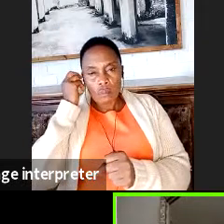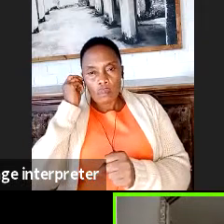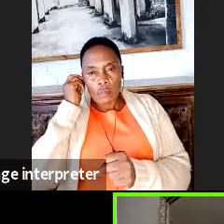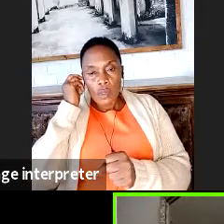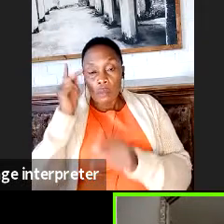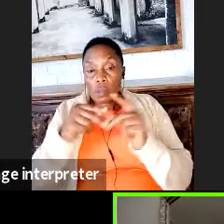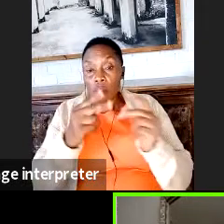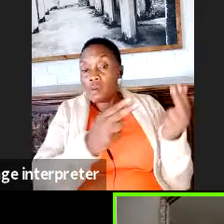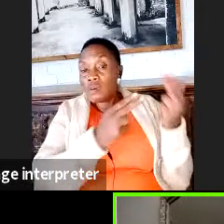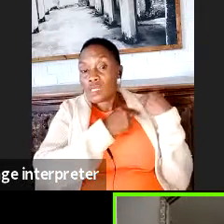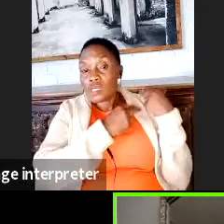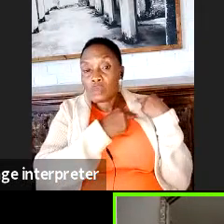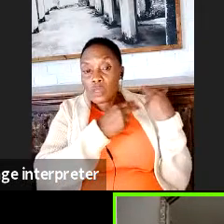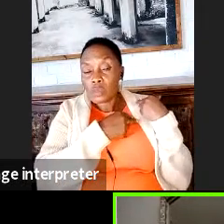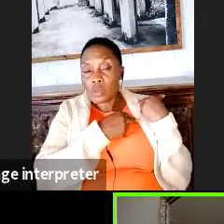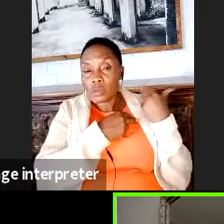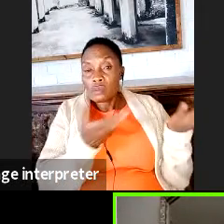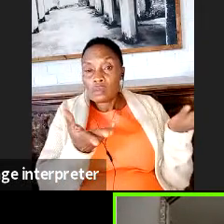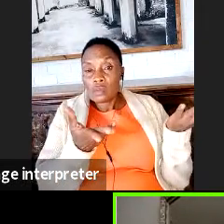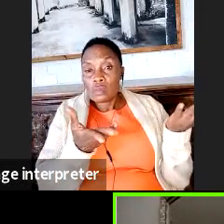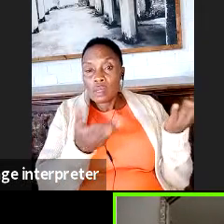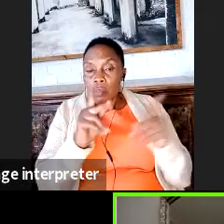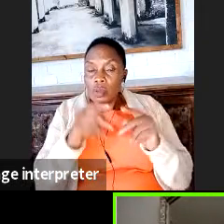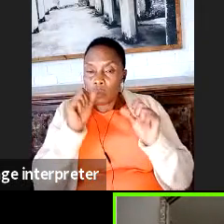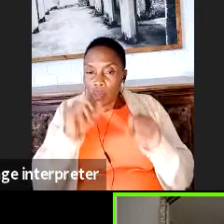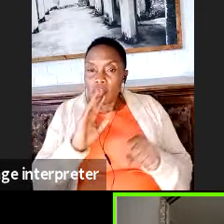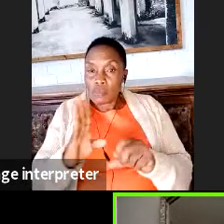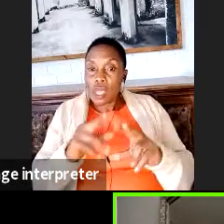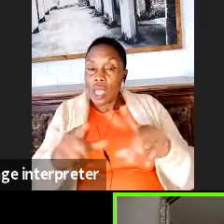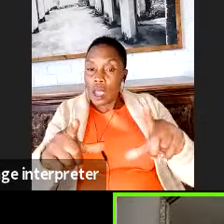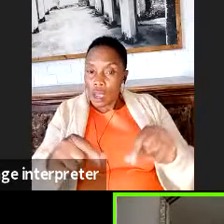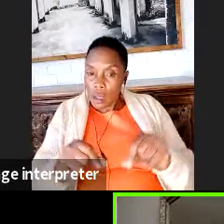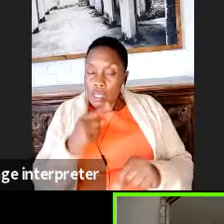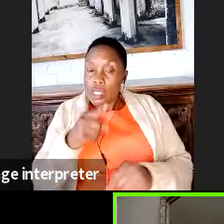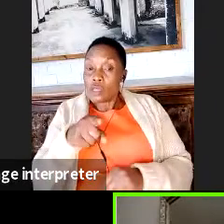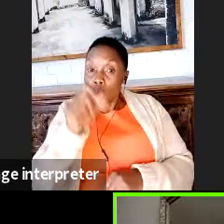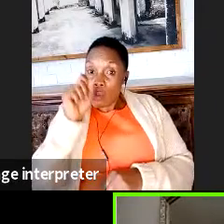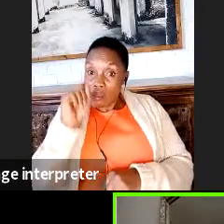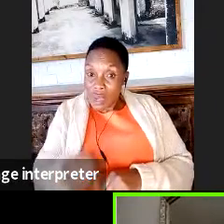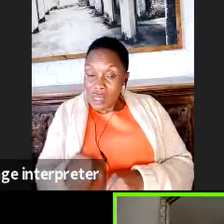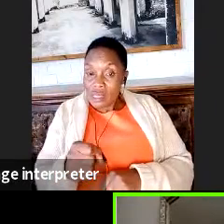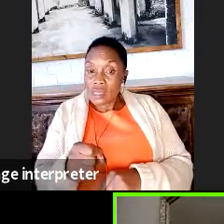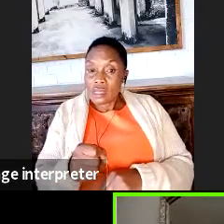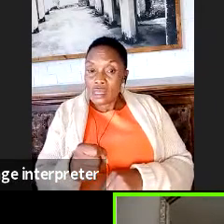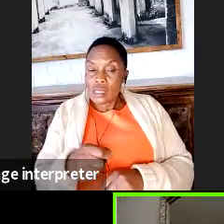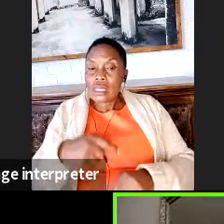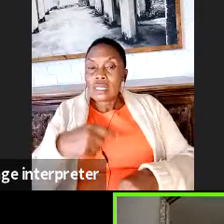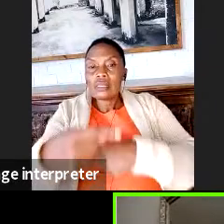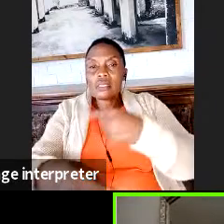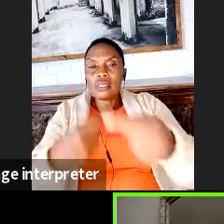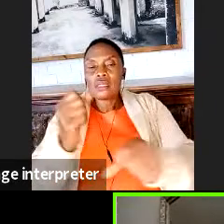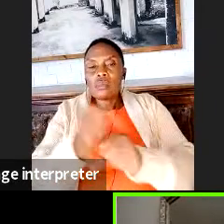responsible or, accountable to say, you have to have your systems,